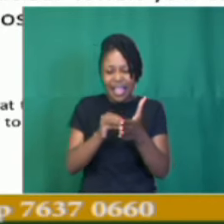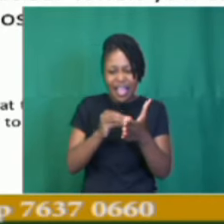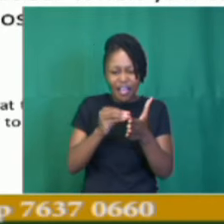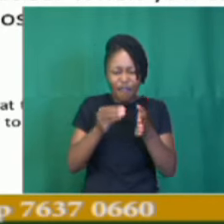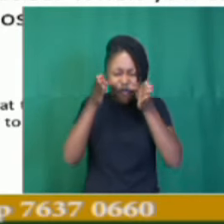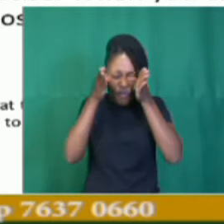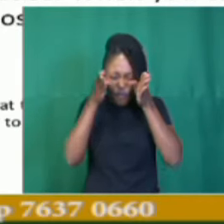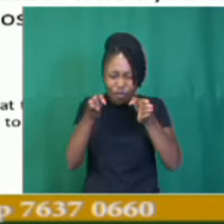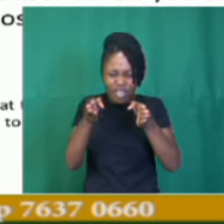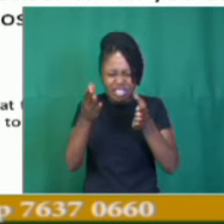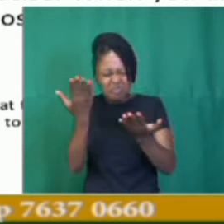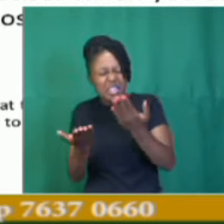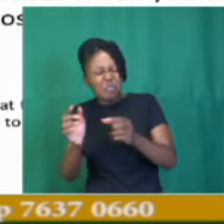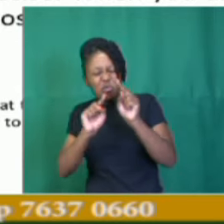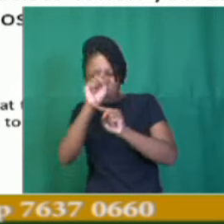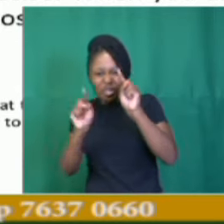focus on the question.